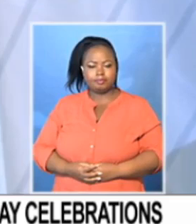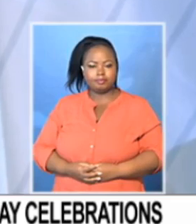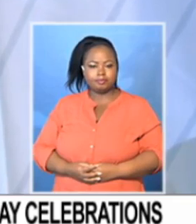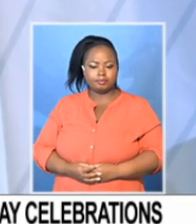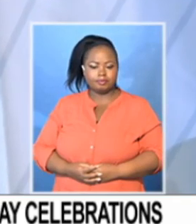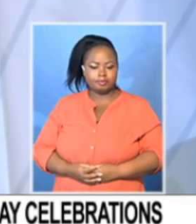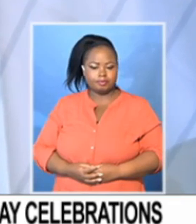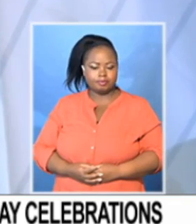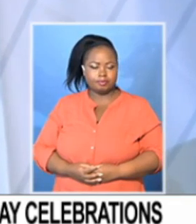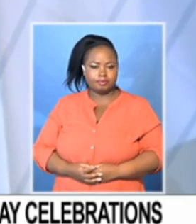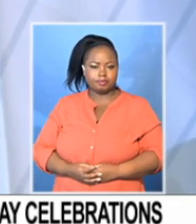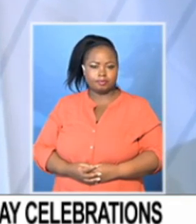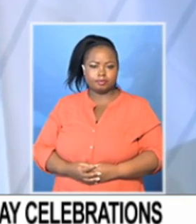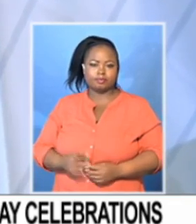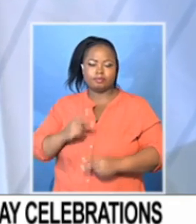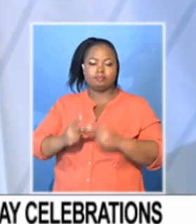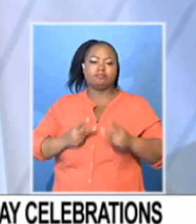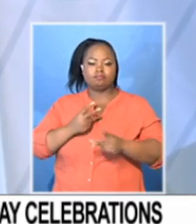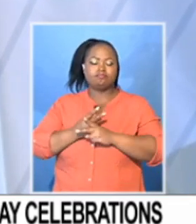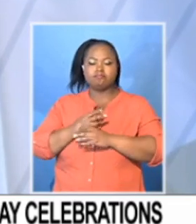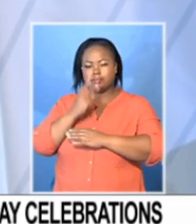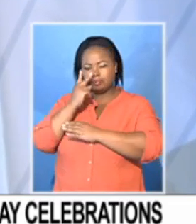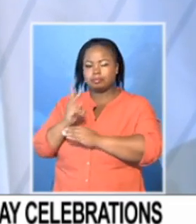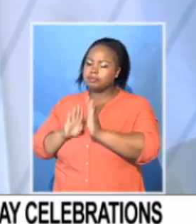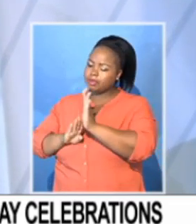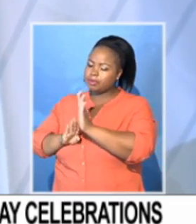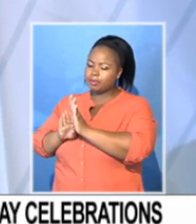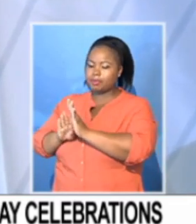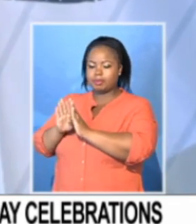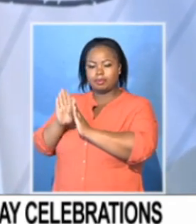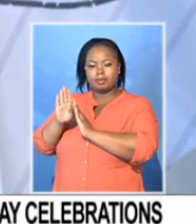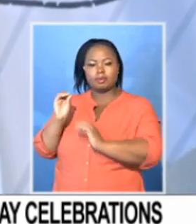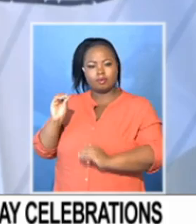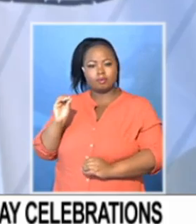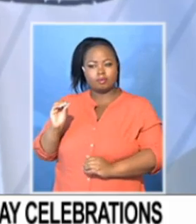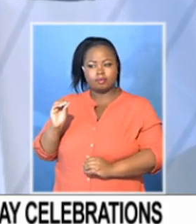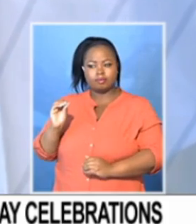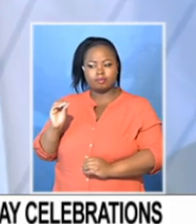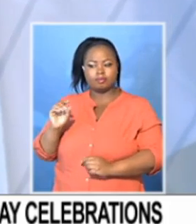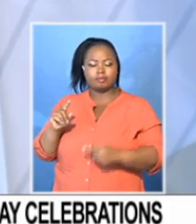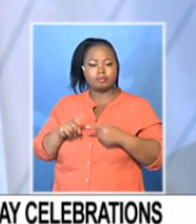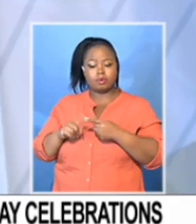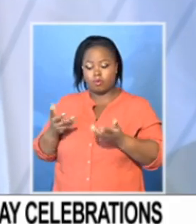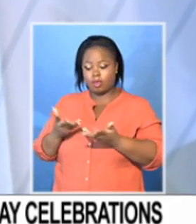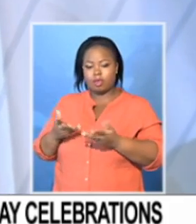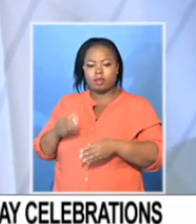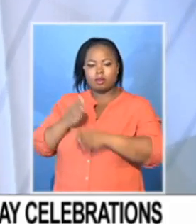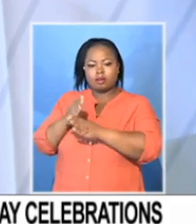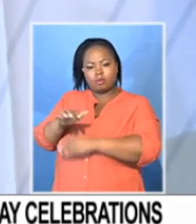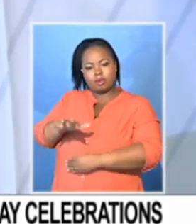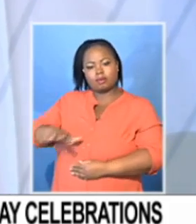Progress has also been made in the workplace,